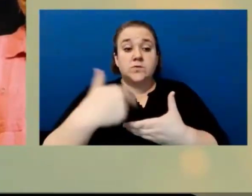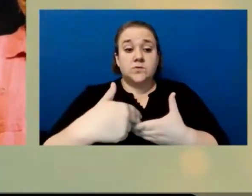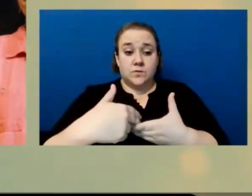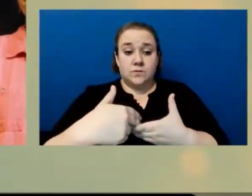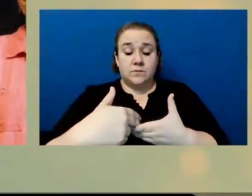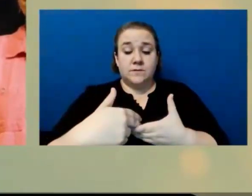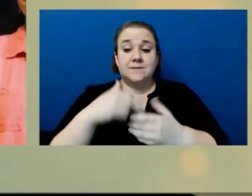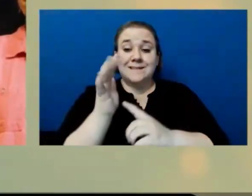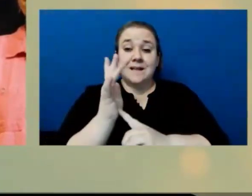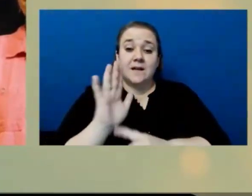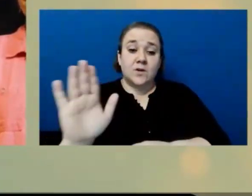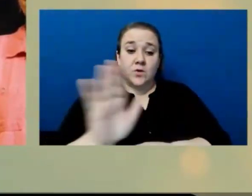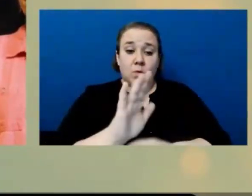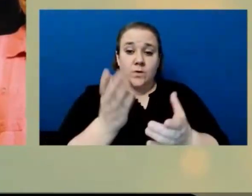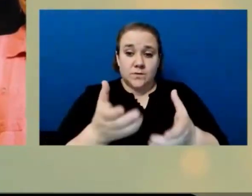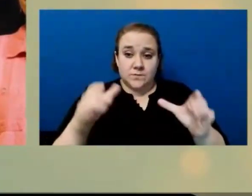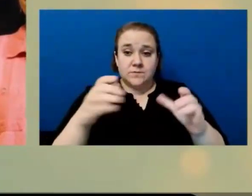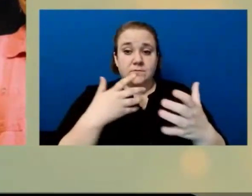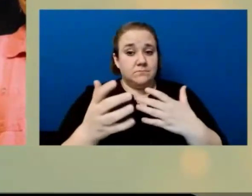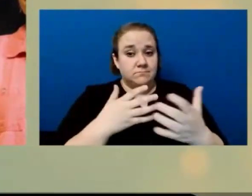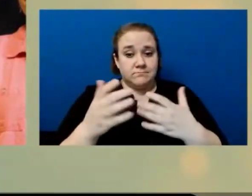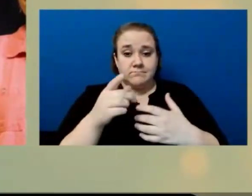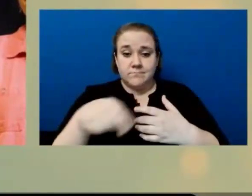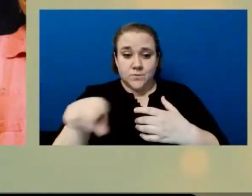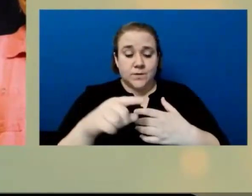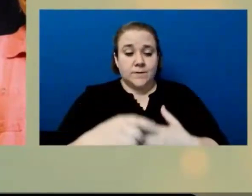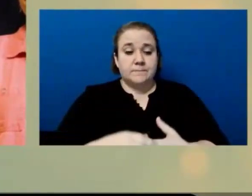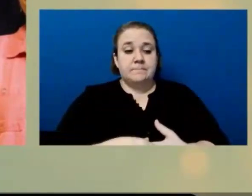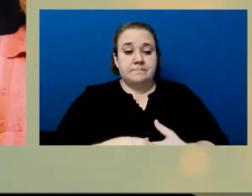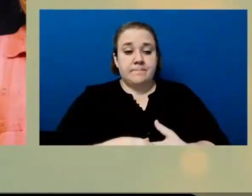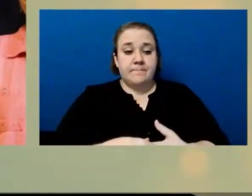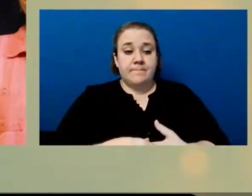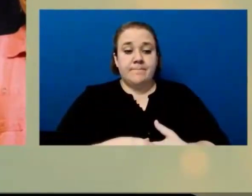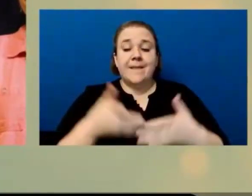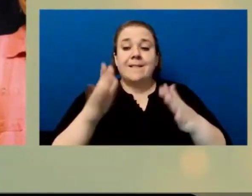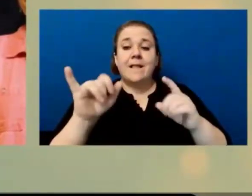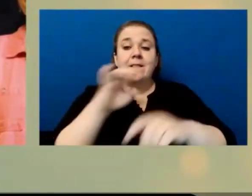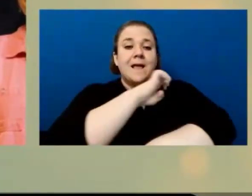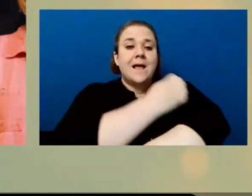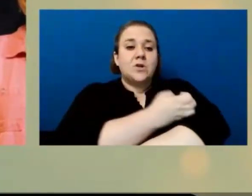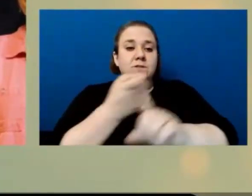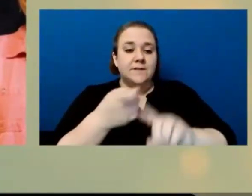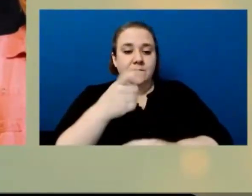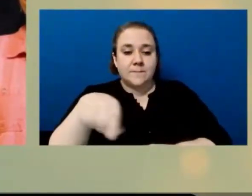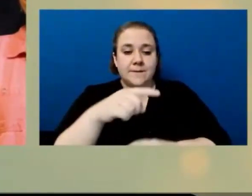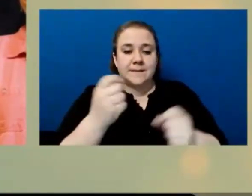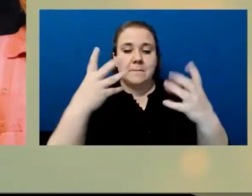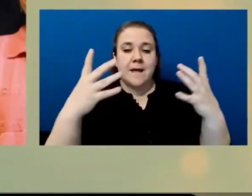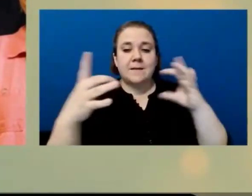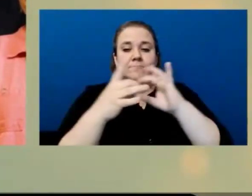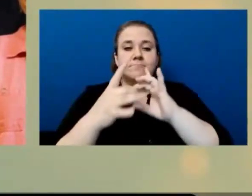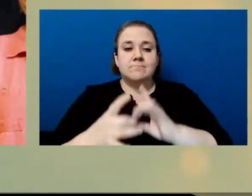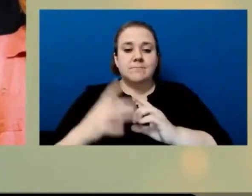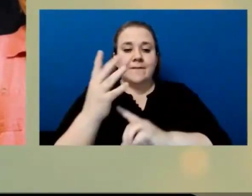chalice wherever you are, and to let the energy of these many connected flames power